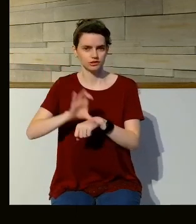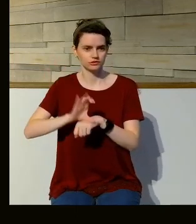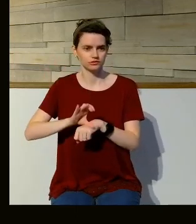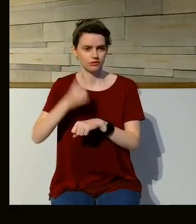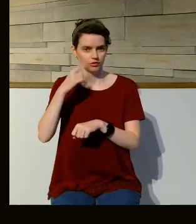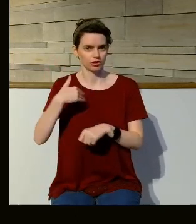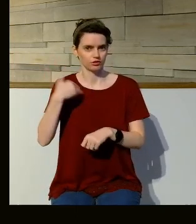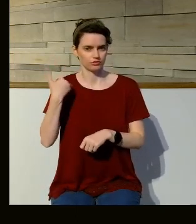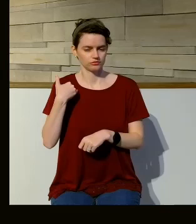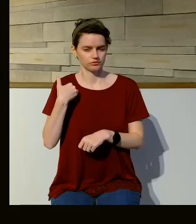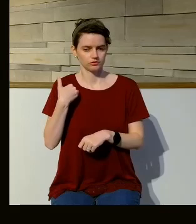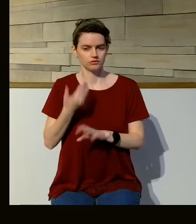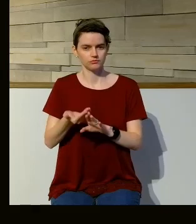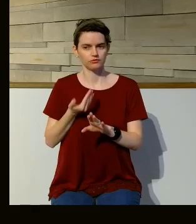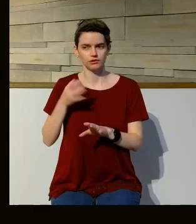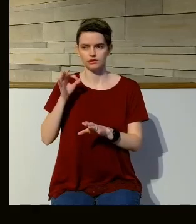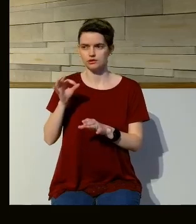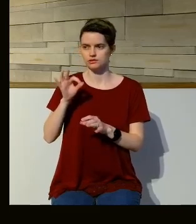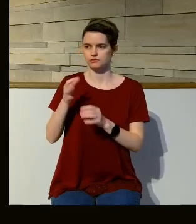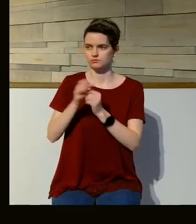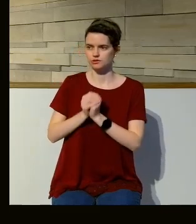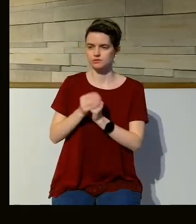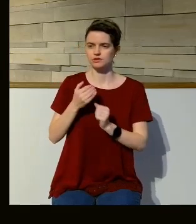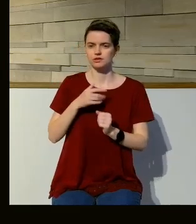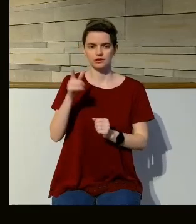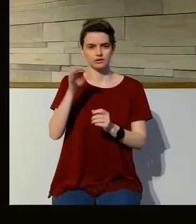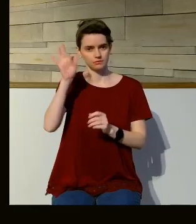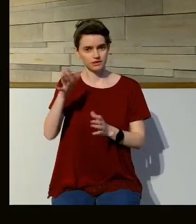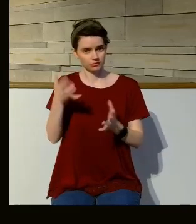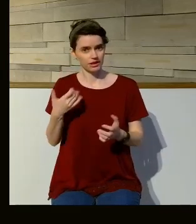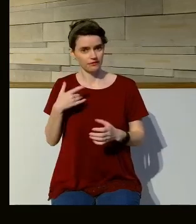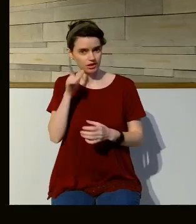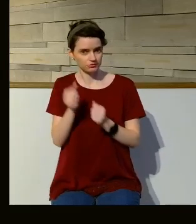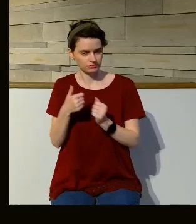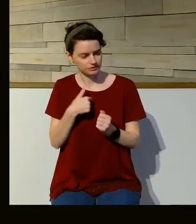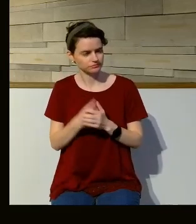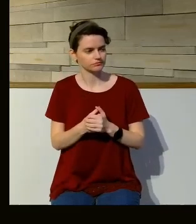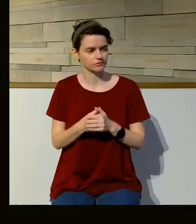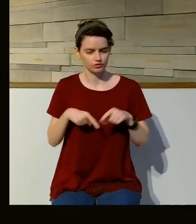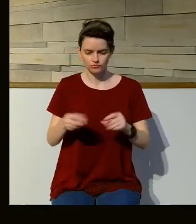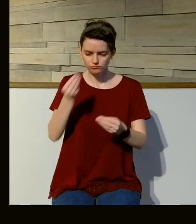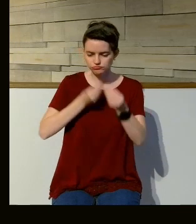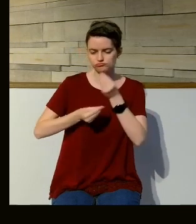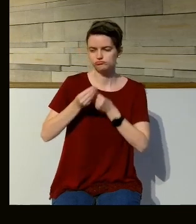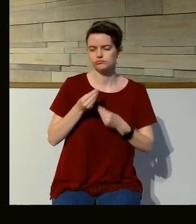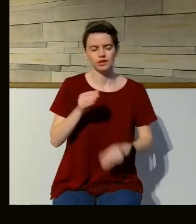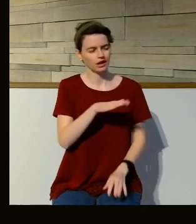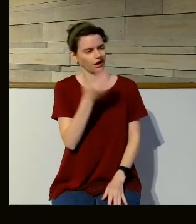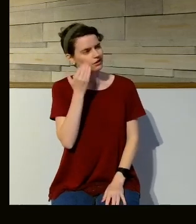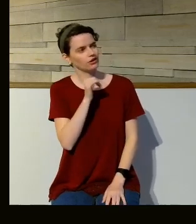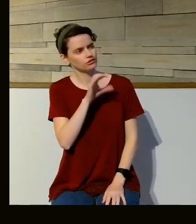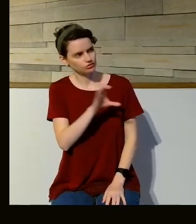for their youth group, and before the service, the pastor wanted to have lunch with me. And as we're eating, he says, you know, I know